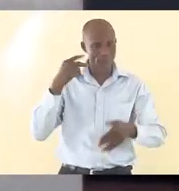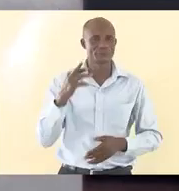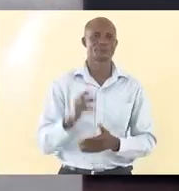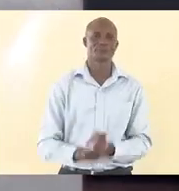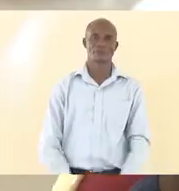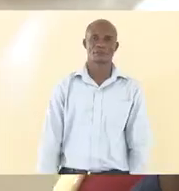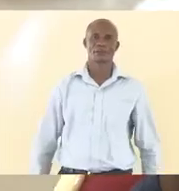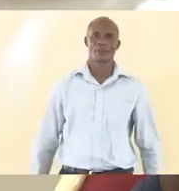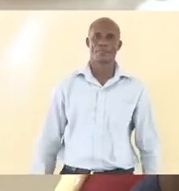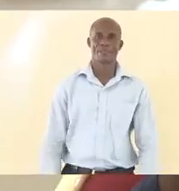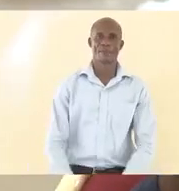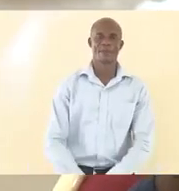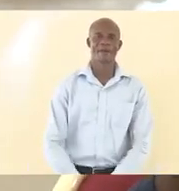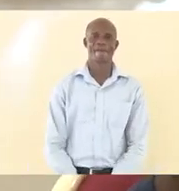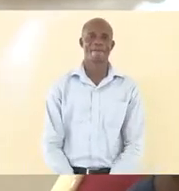of applause for her.